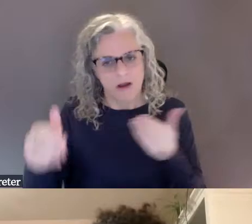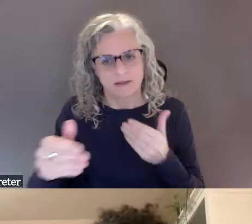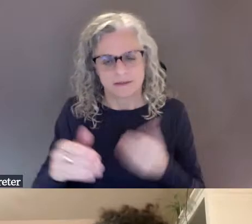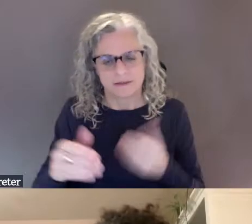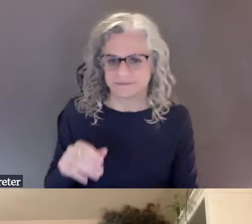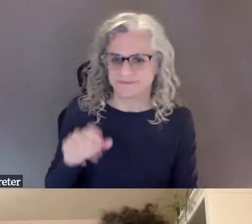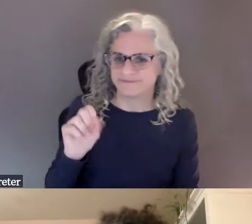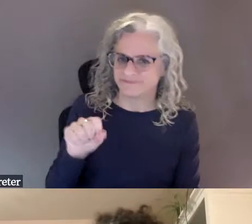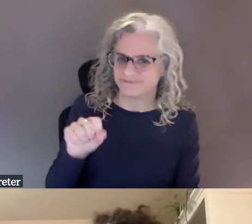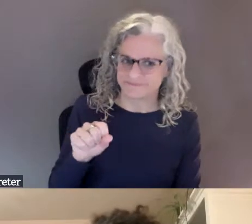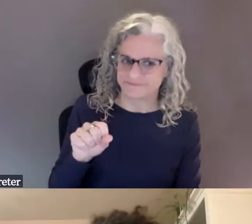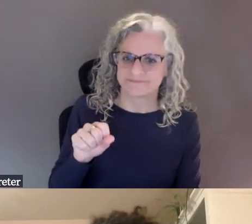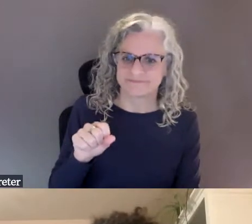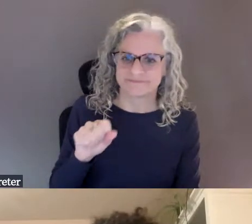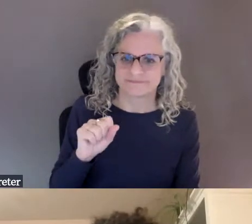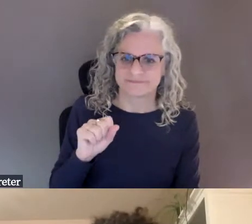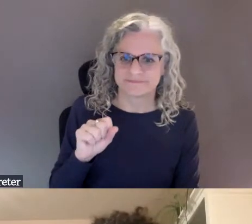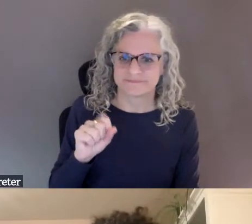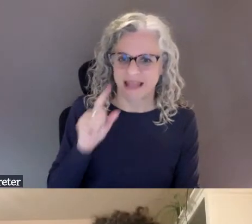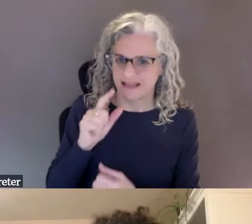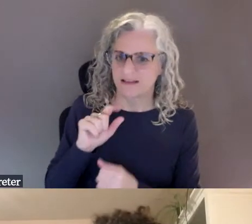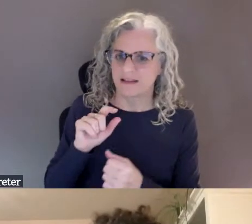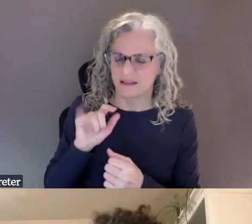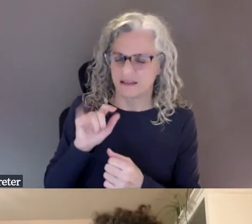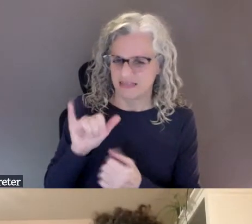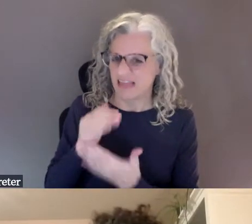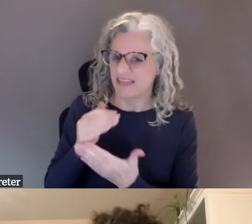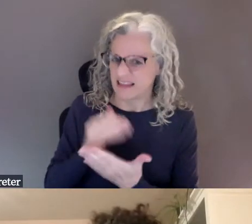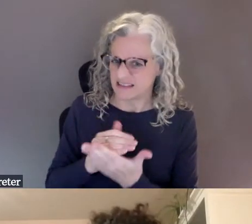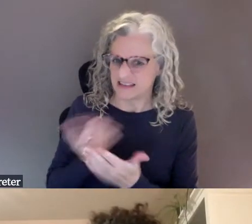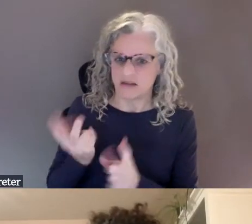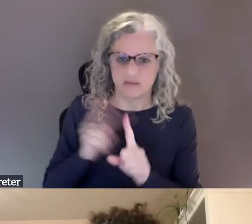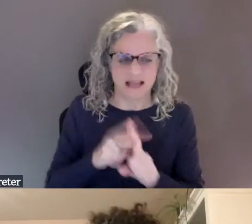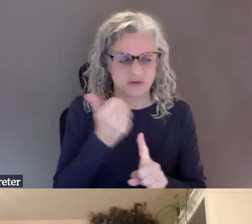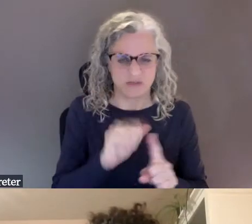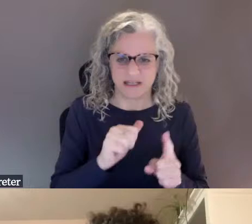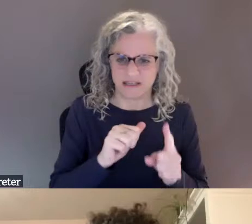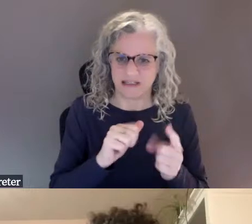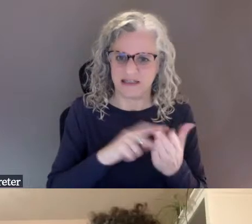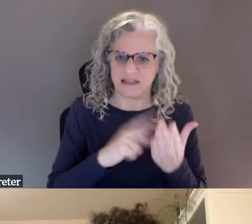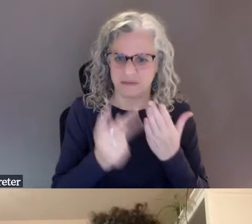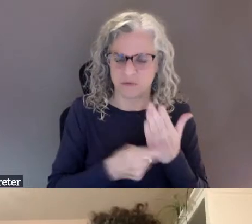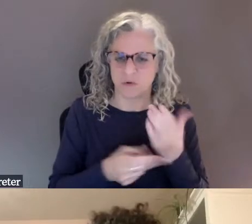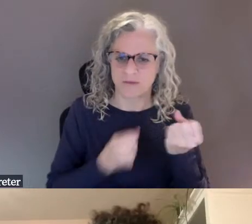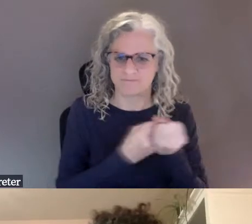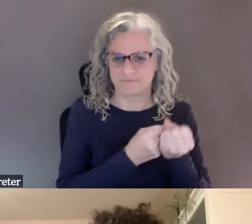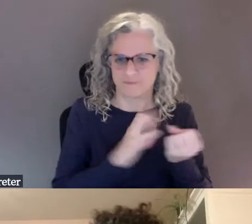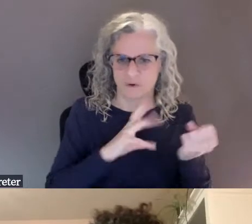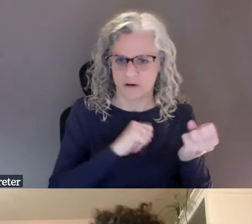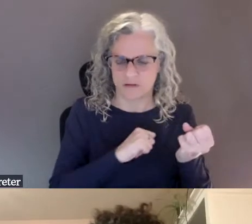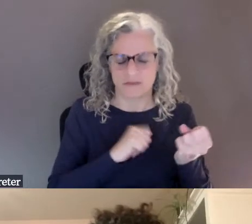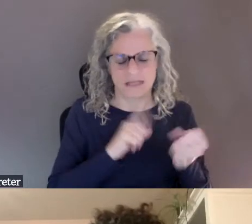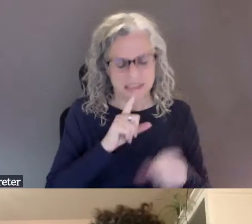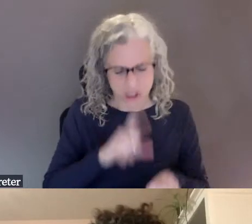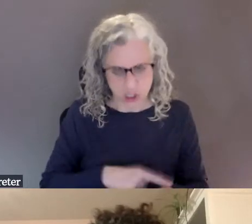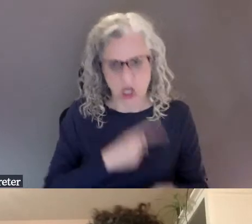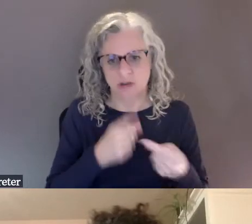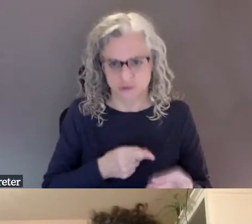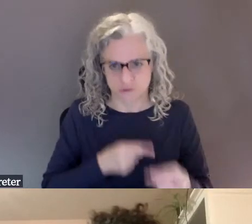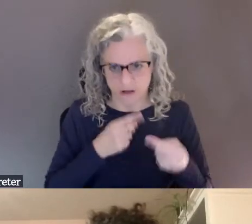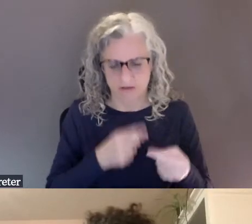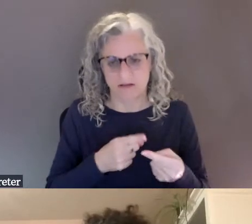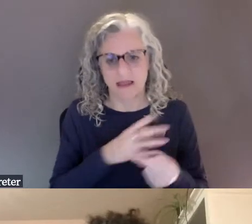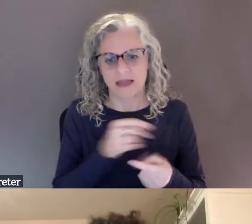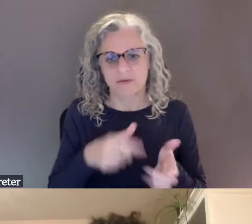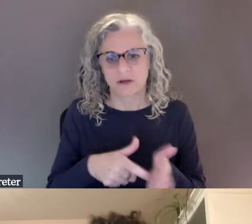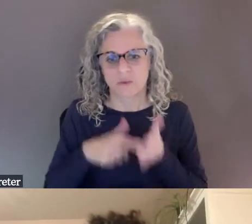are lessons that would apply to any campaign for Palestine. This is a long struggle, and it requires